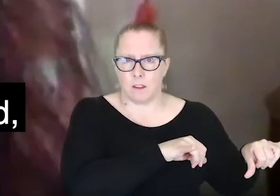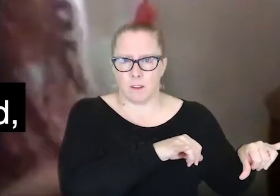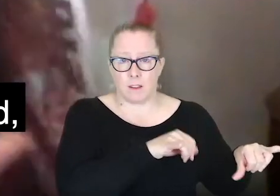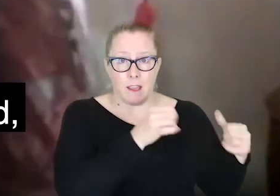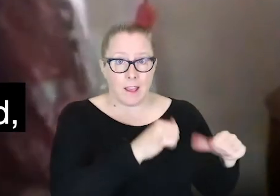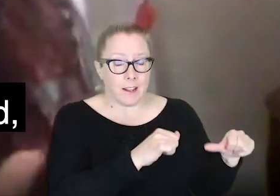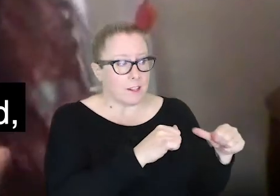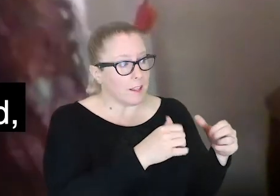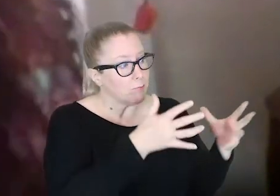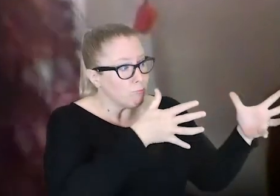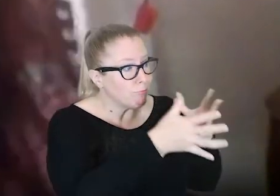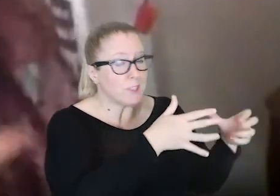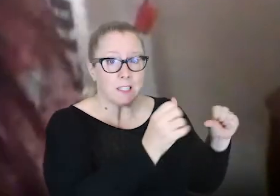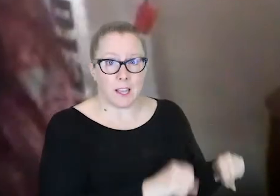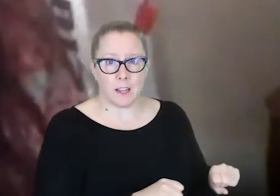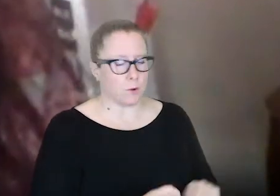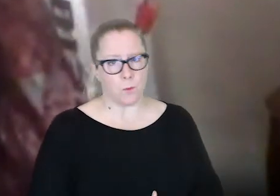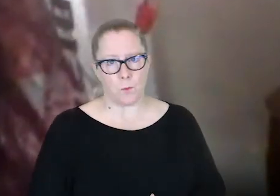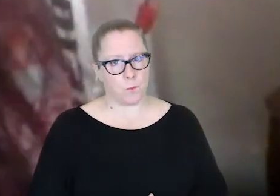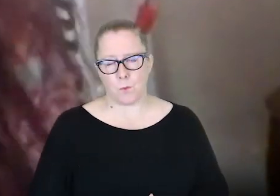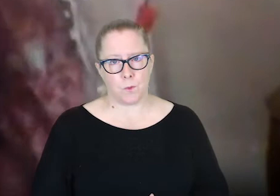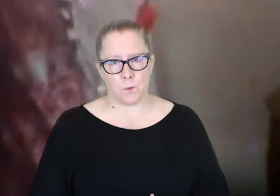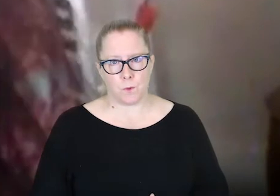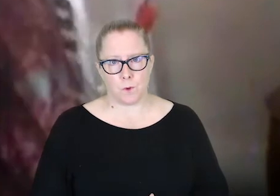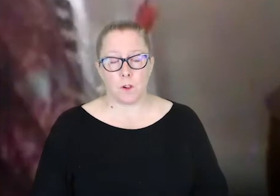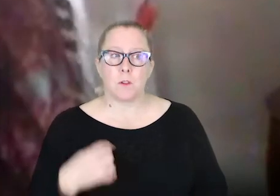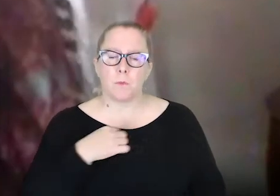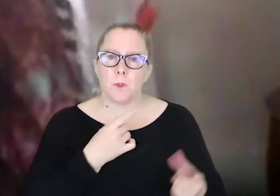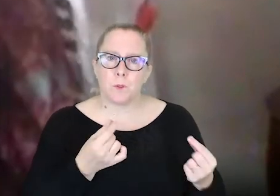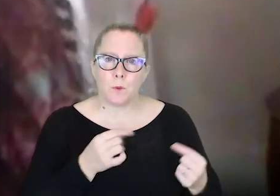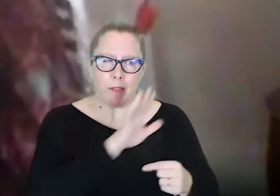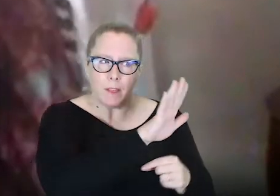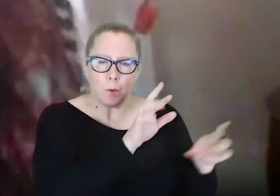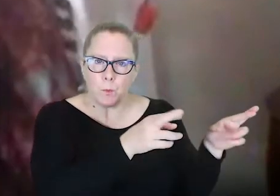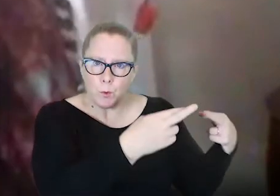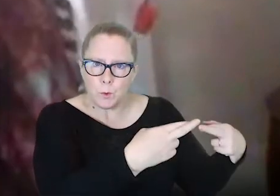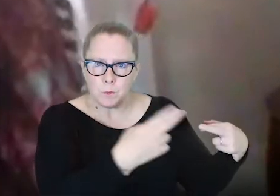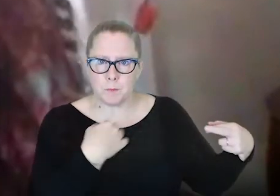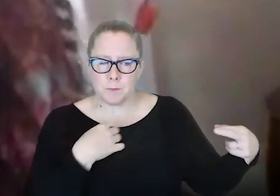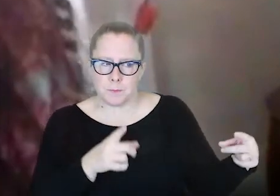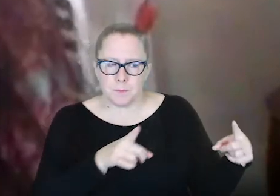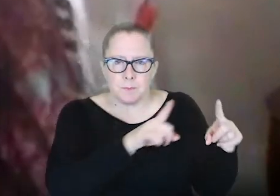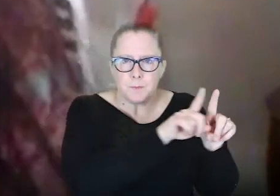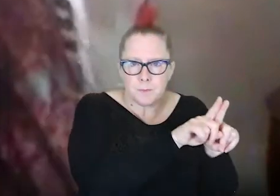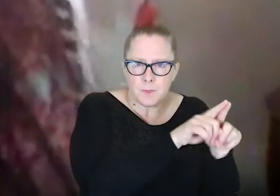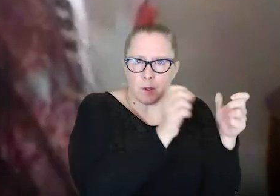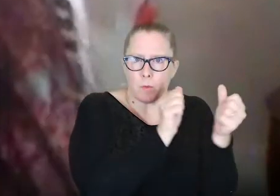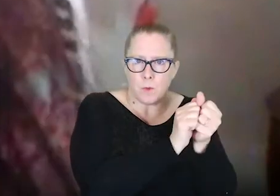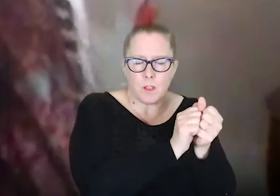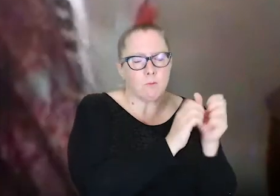were completely confined, nobody was talking to them. But when we started peer counseling,